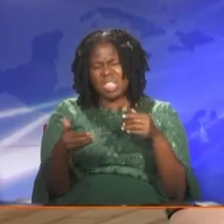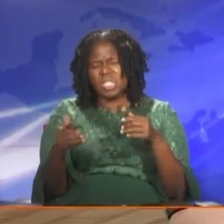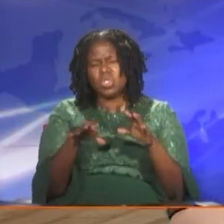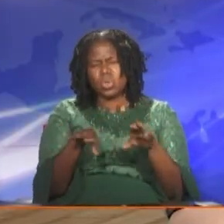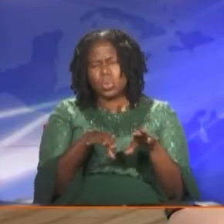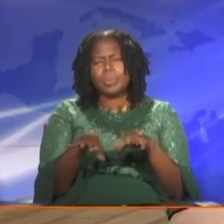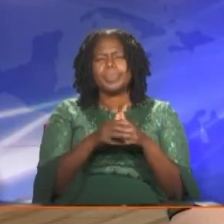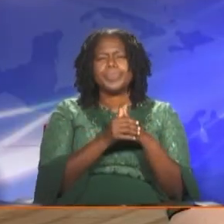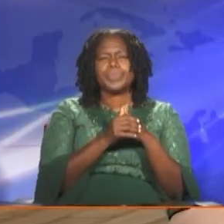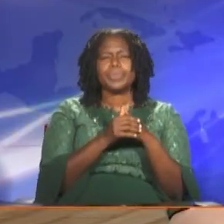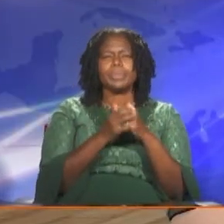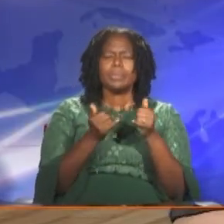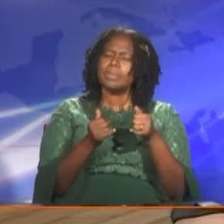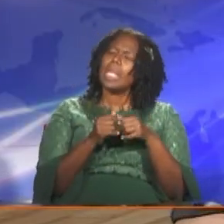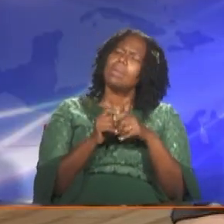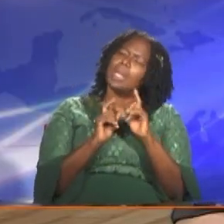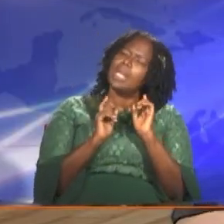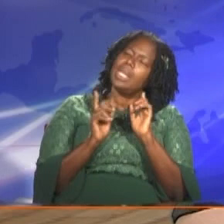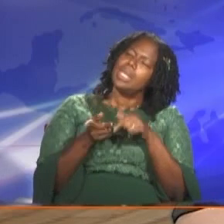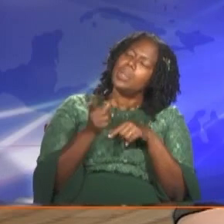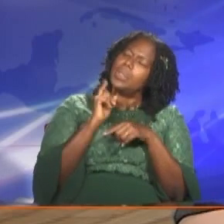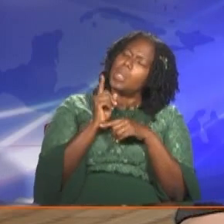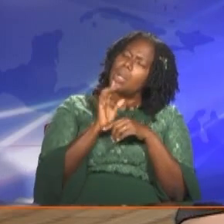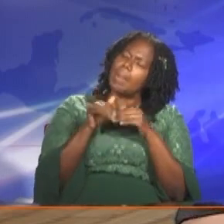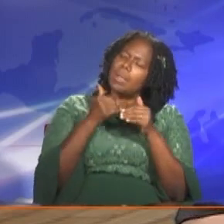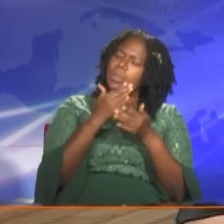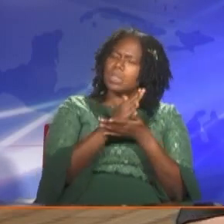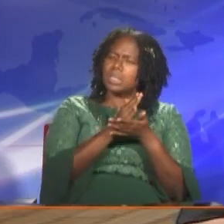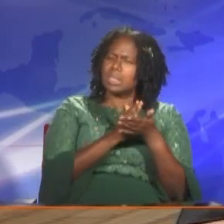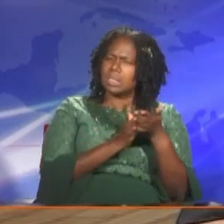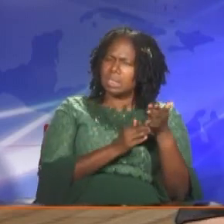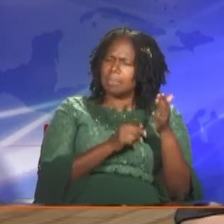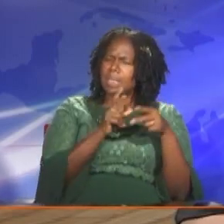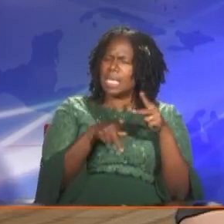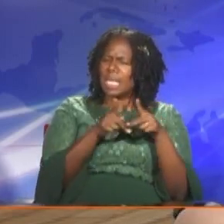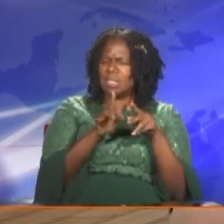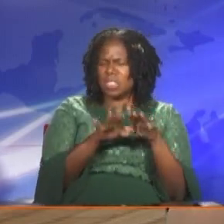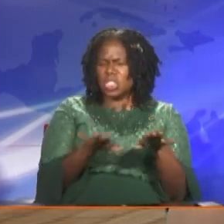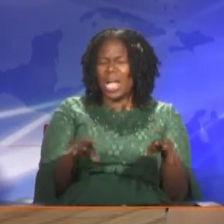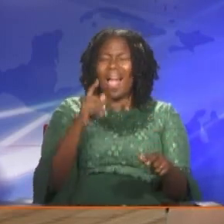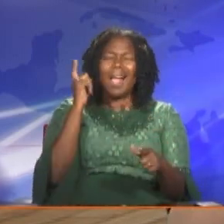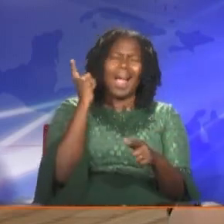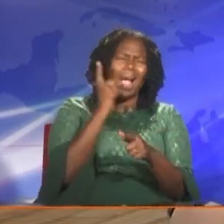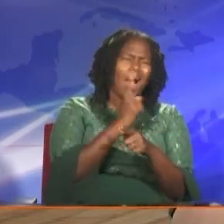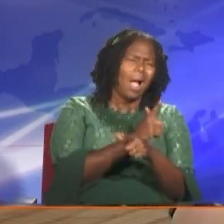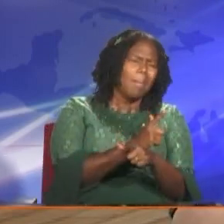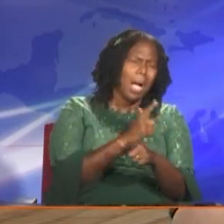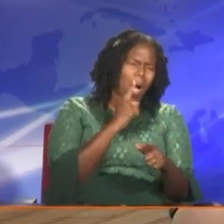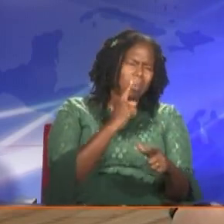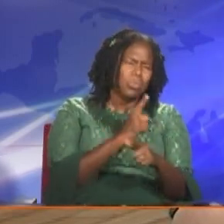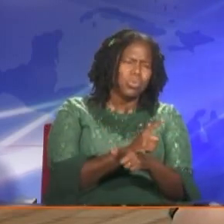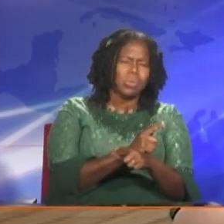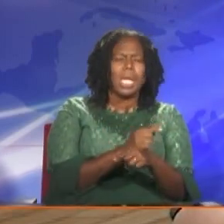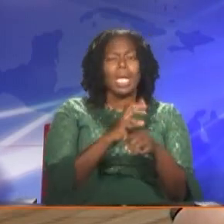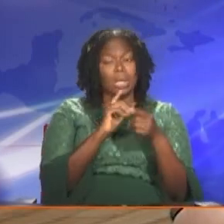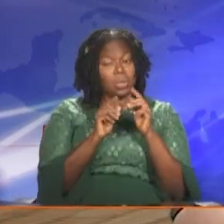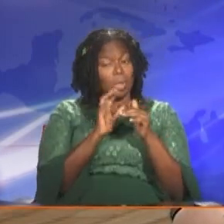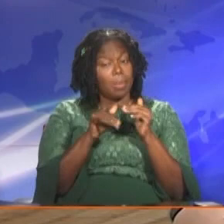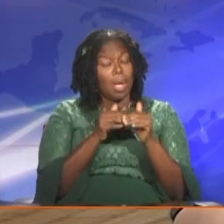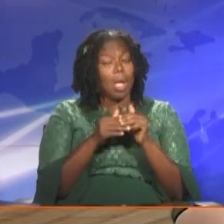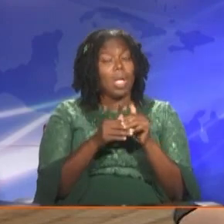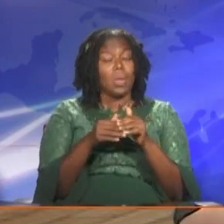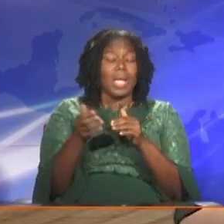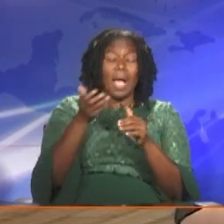child labor. What are some of the worst forms? You did mention some of those where you were talking about trafficking and that type of thing, but there are so many